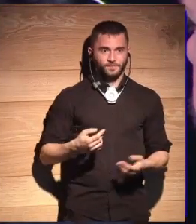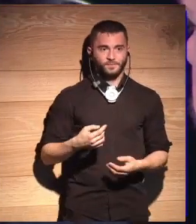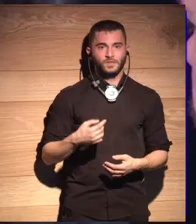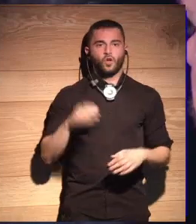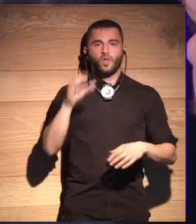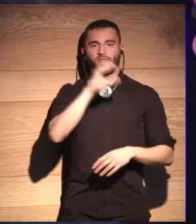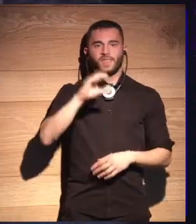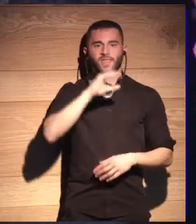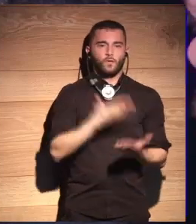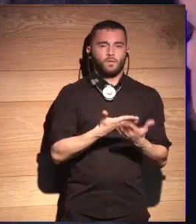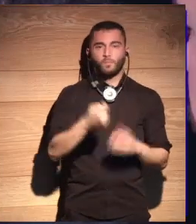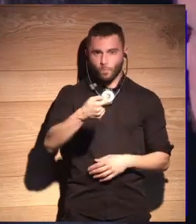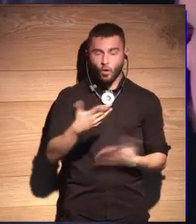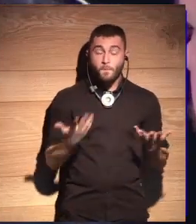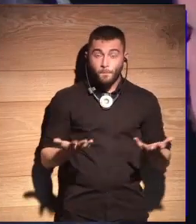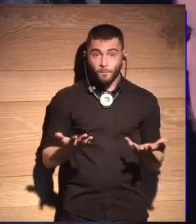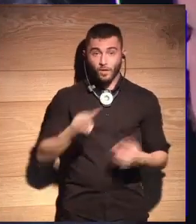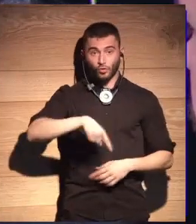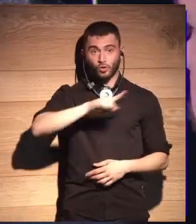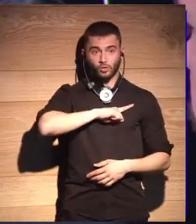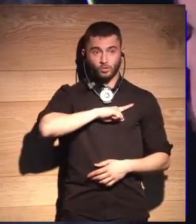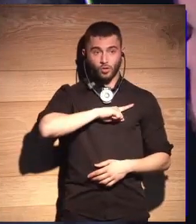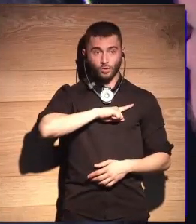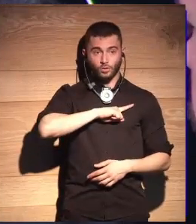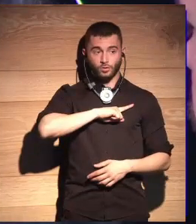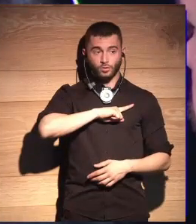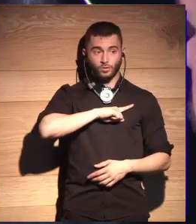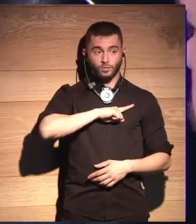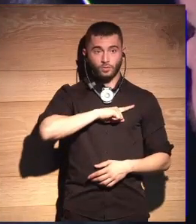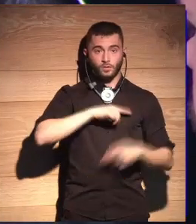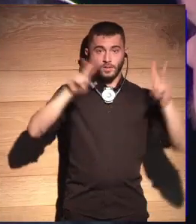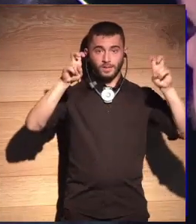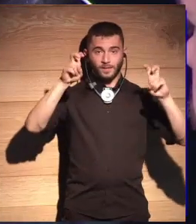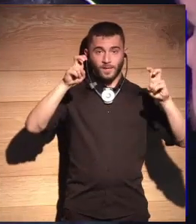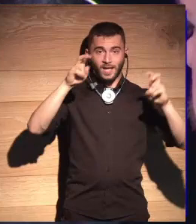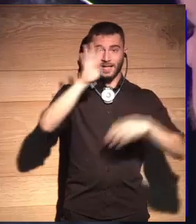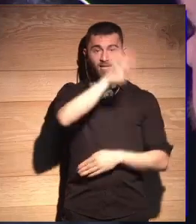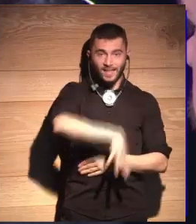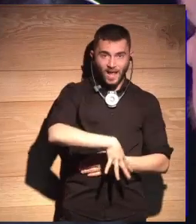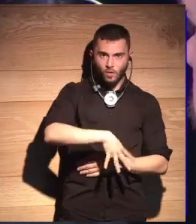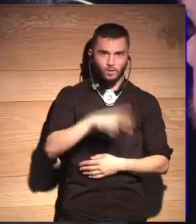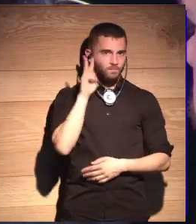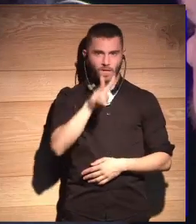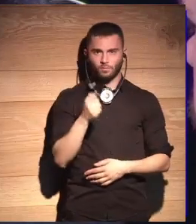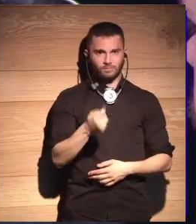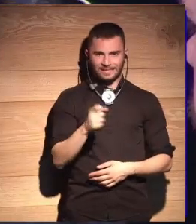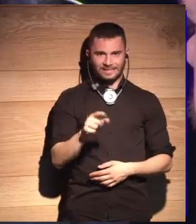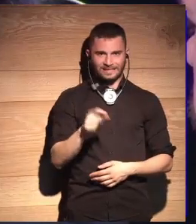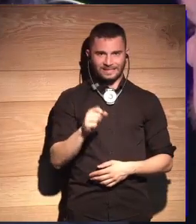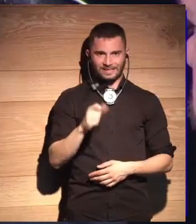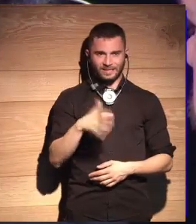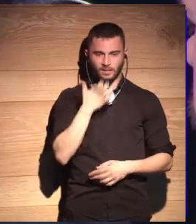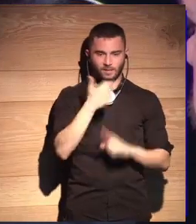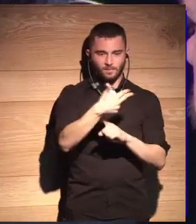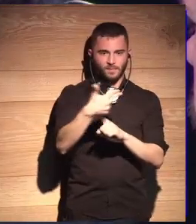we feel that we are being lied. And this is a scientific proof. I mean, we can see this with the Catalan issue here in